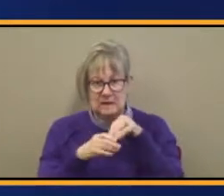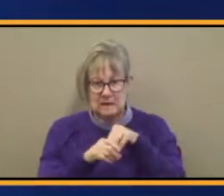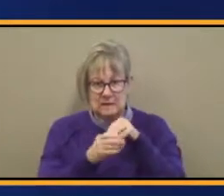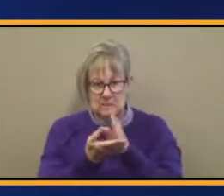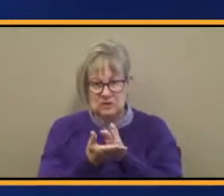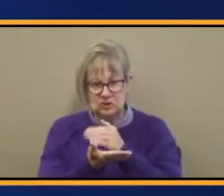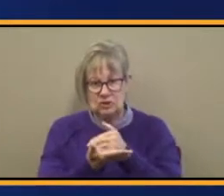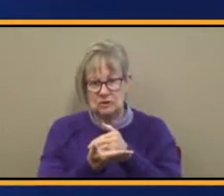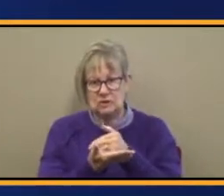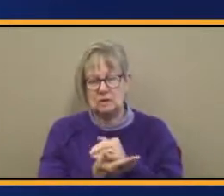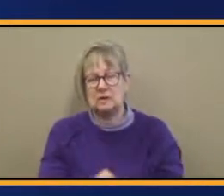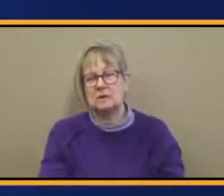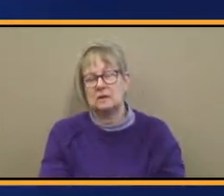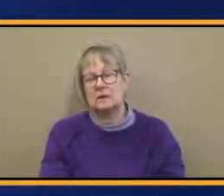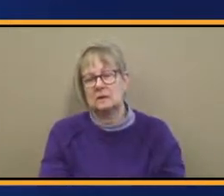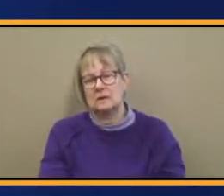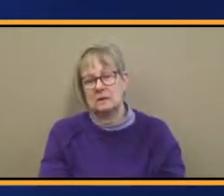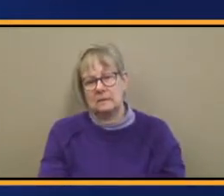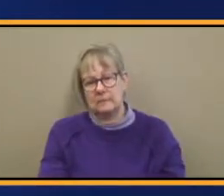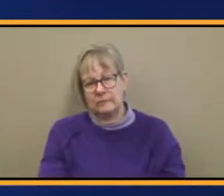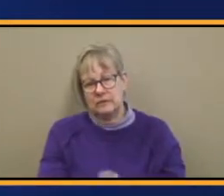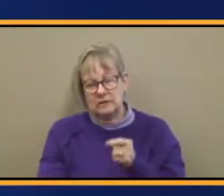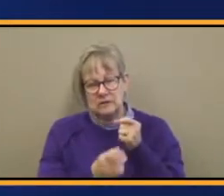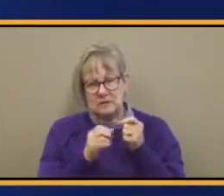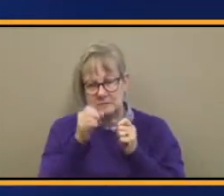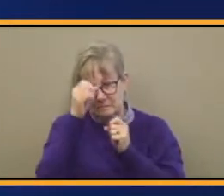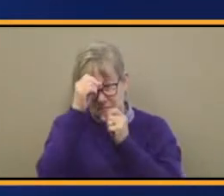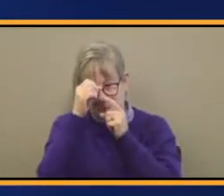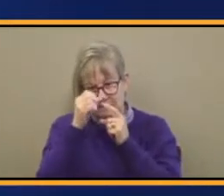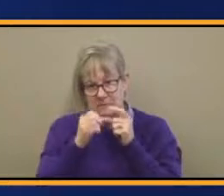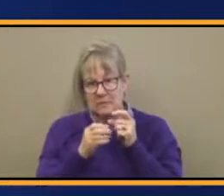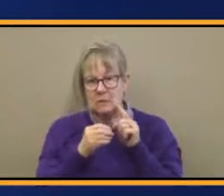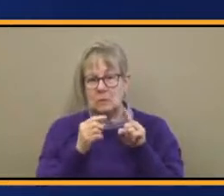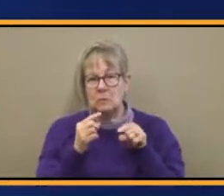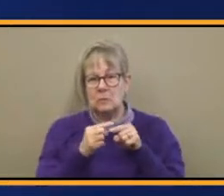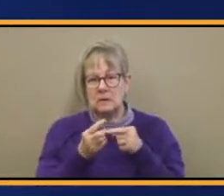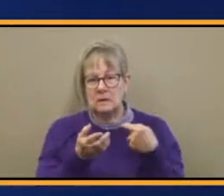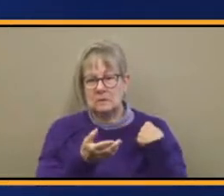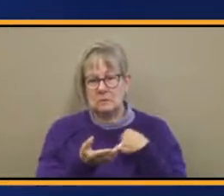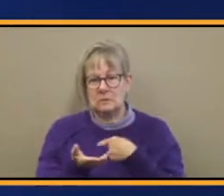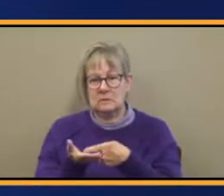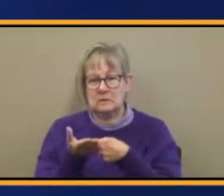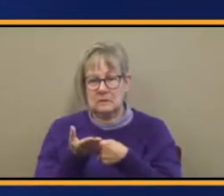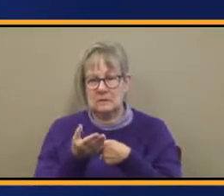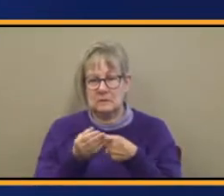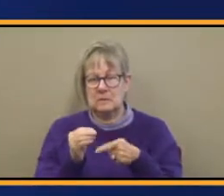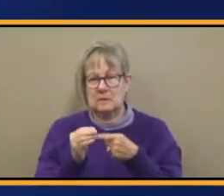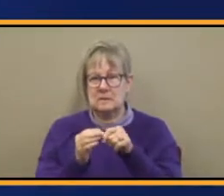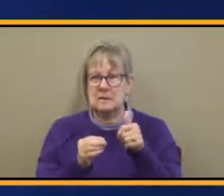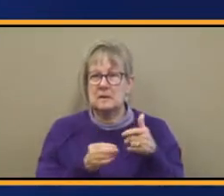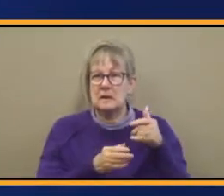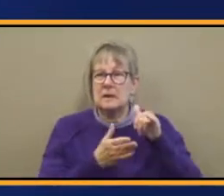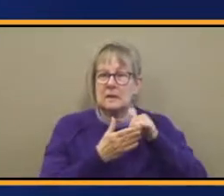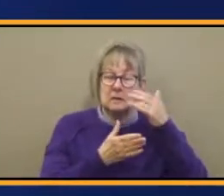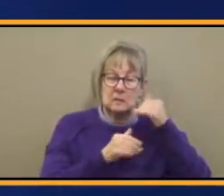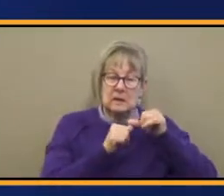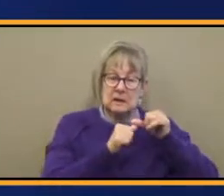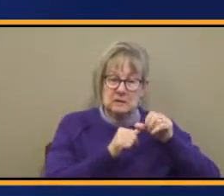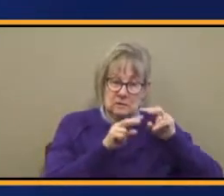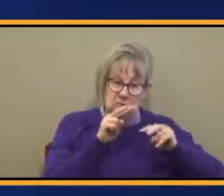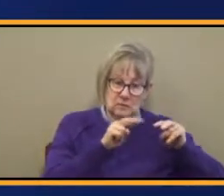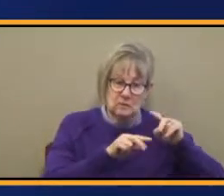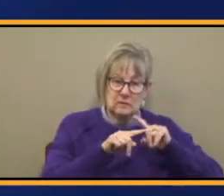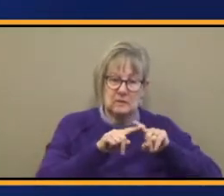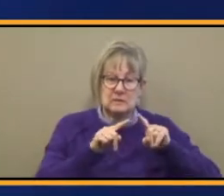So sure. Thank you for that. It just sparked my mind when we're talking about investment in the downtown and all. Right, and that's why we continue to look at those different